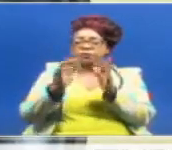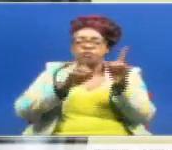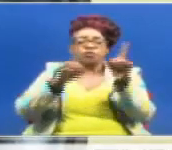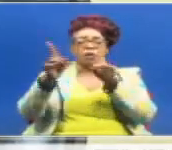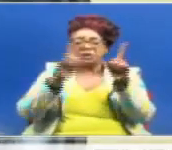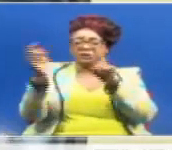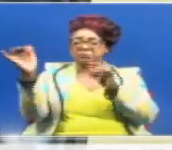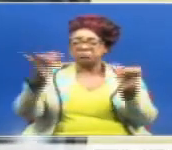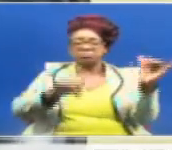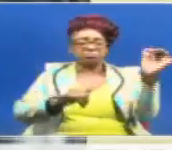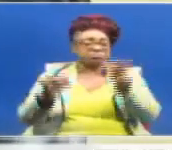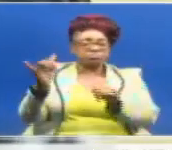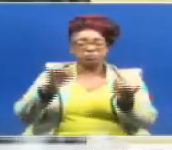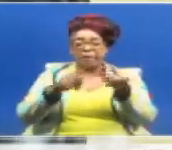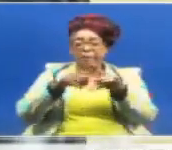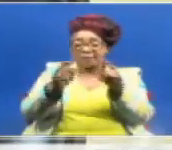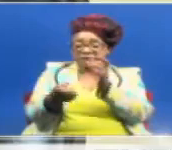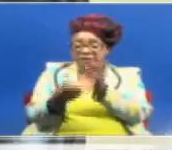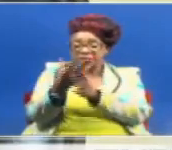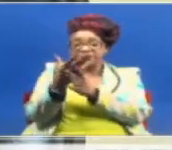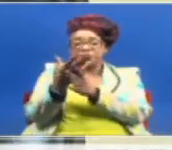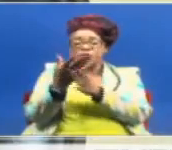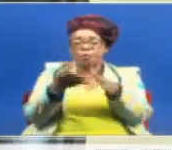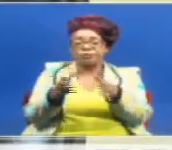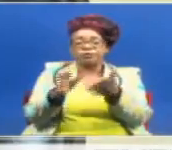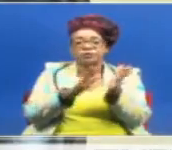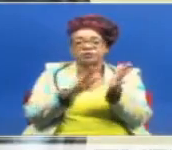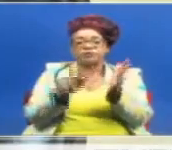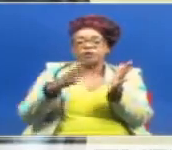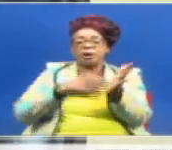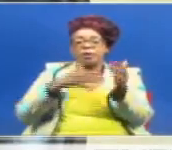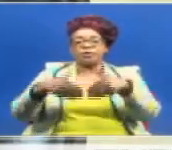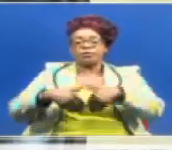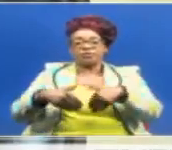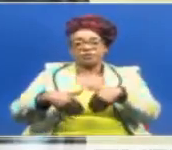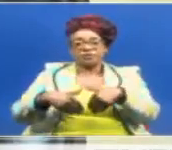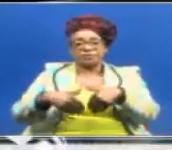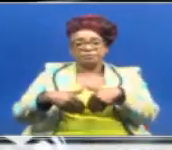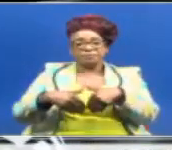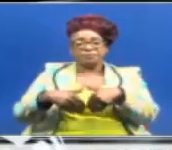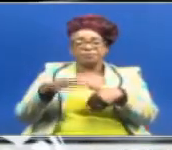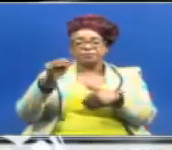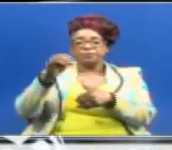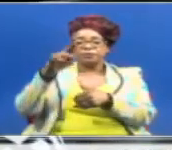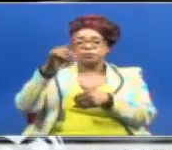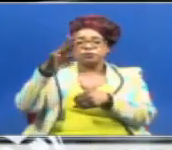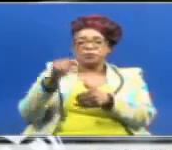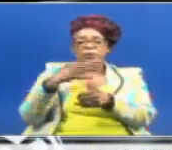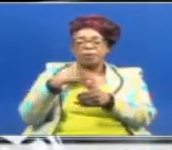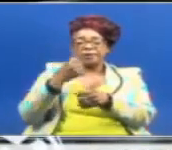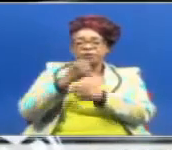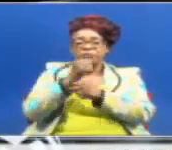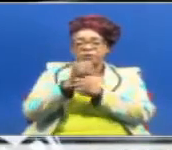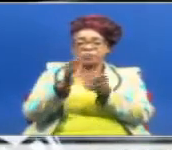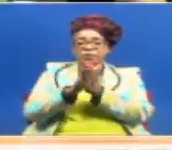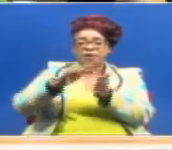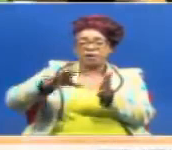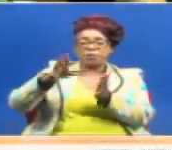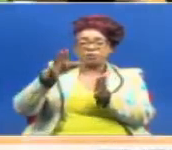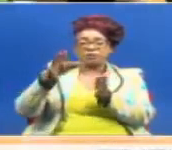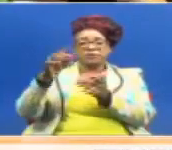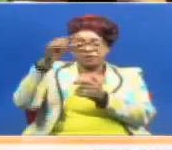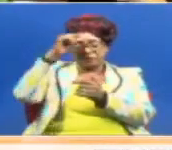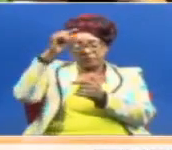It's also about creating opportunities for young men and women. Mutua wants to work with county governments to identify areas